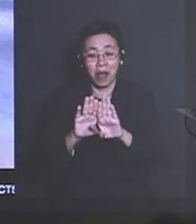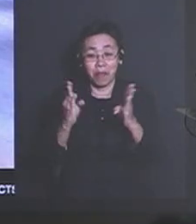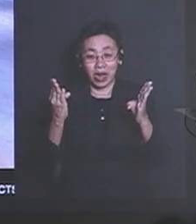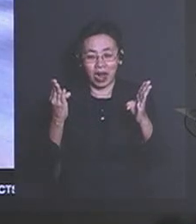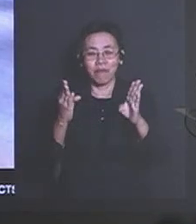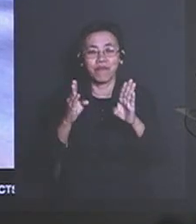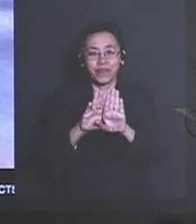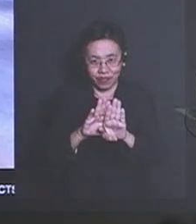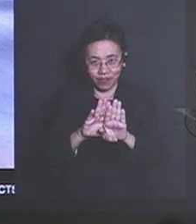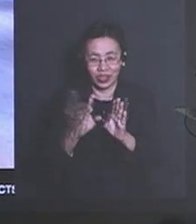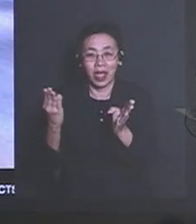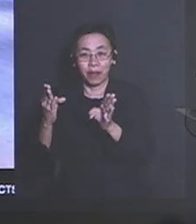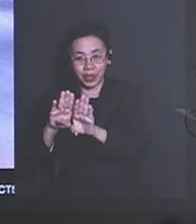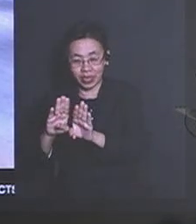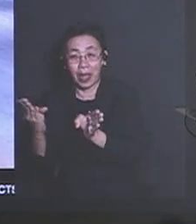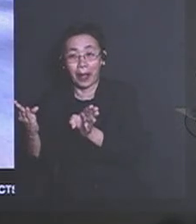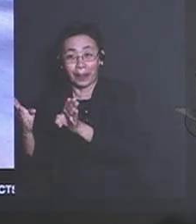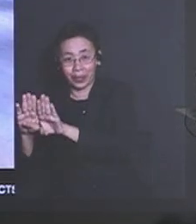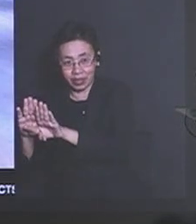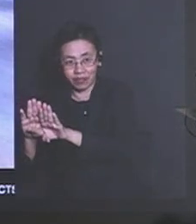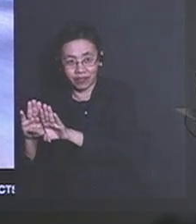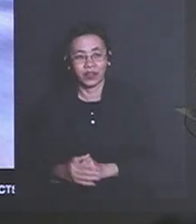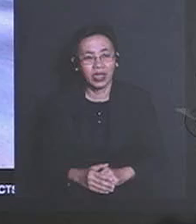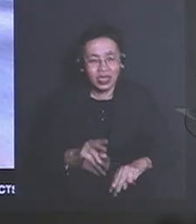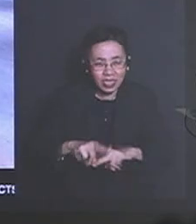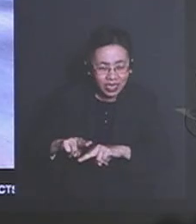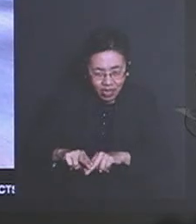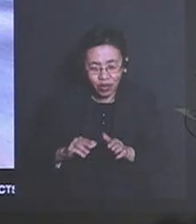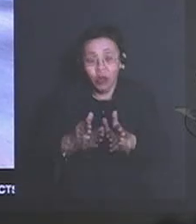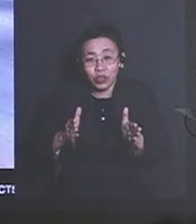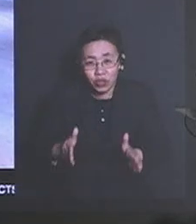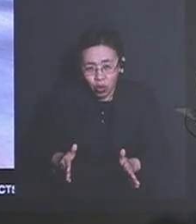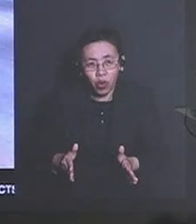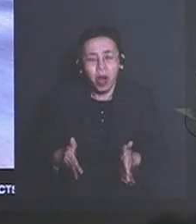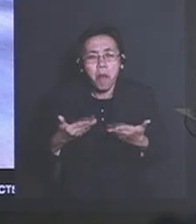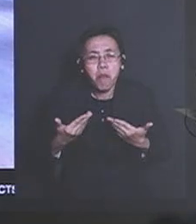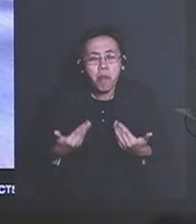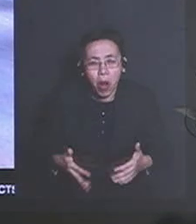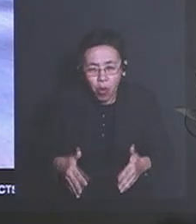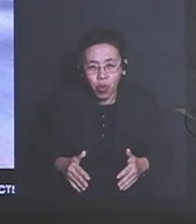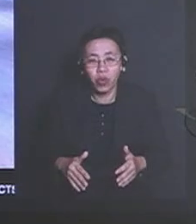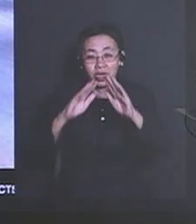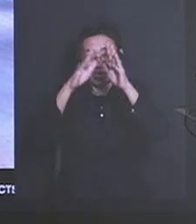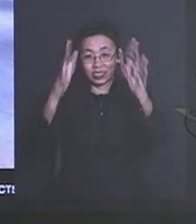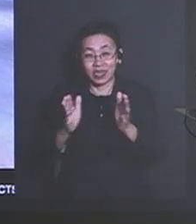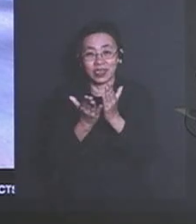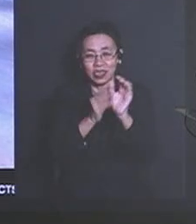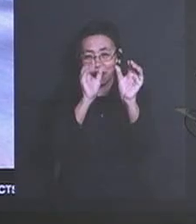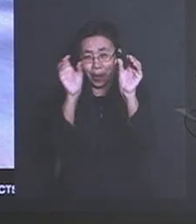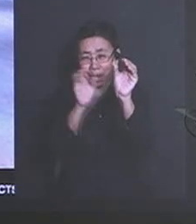wheels so that they can be easily relocated and transformed into other function space when needed.